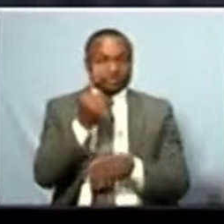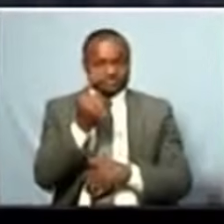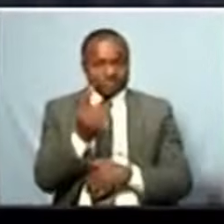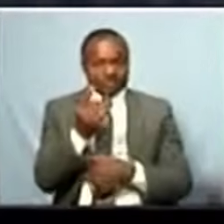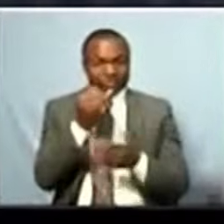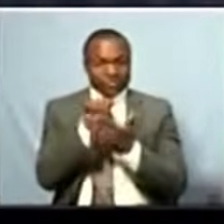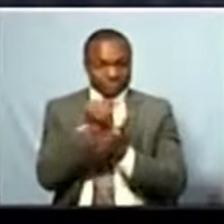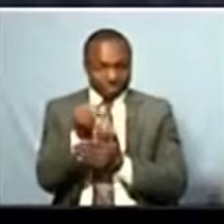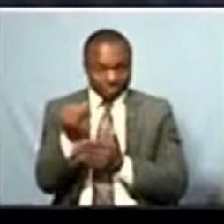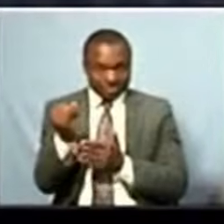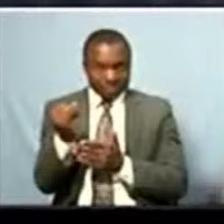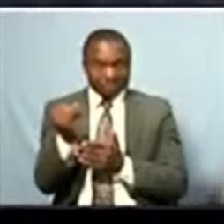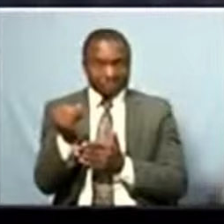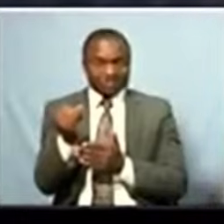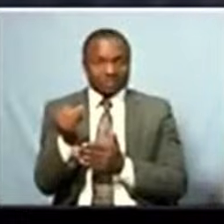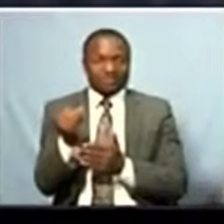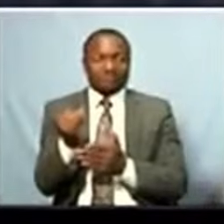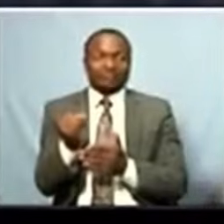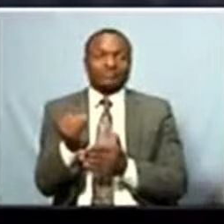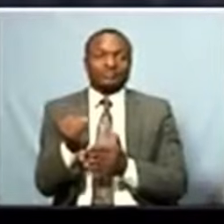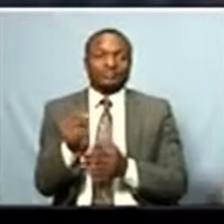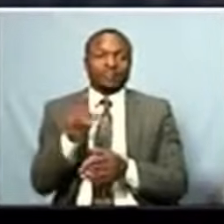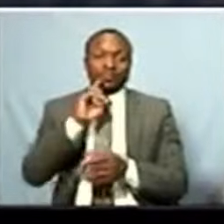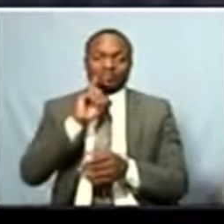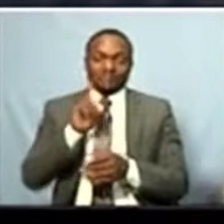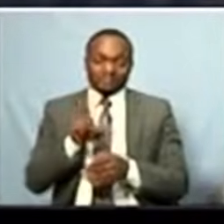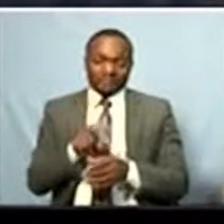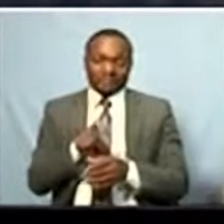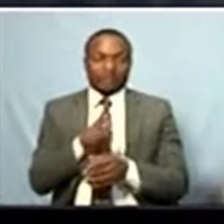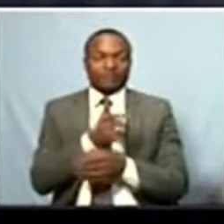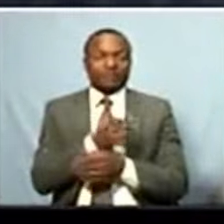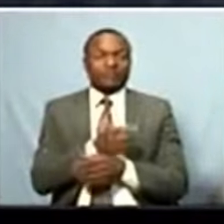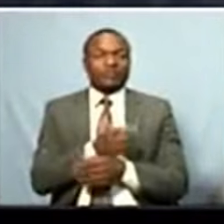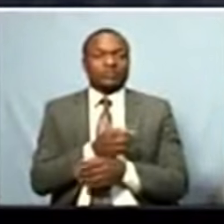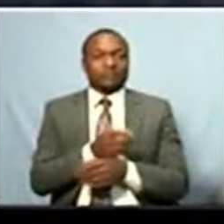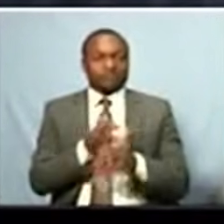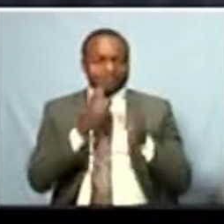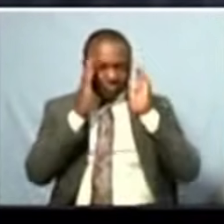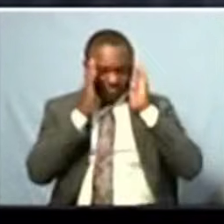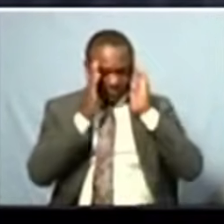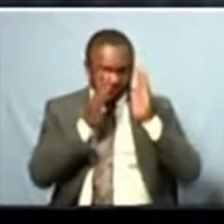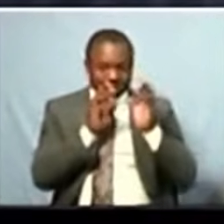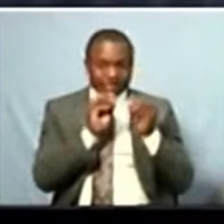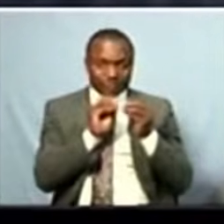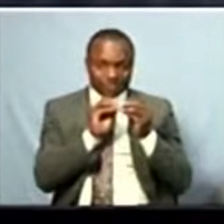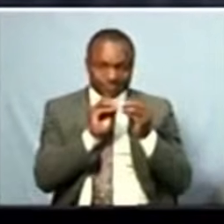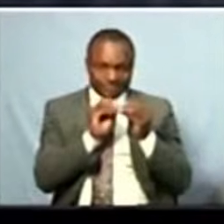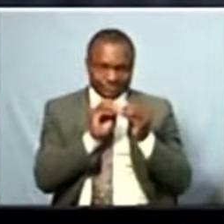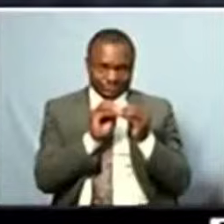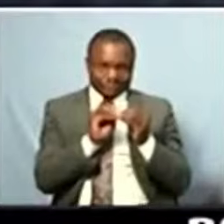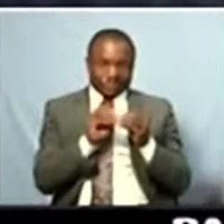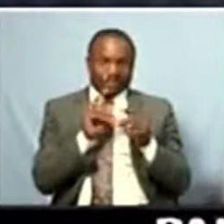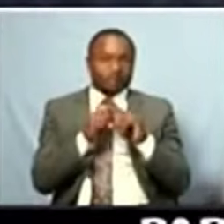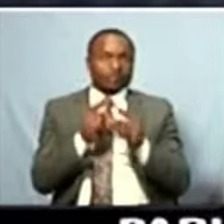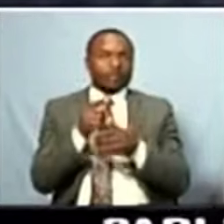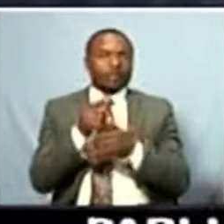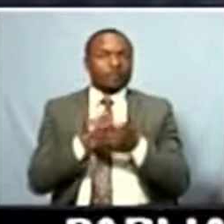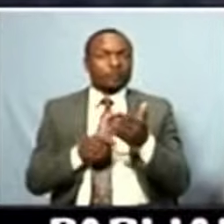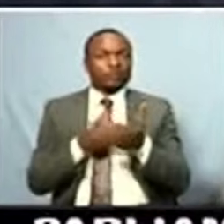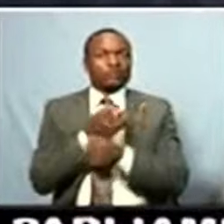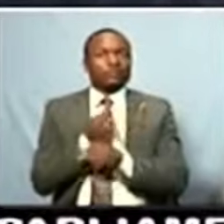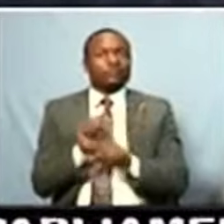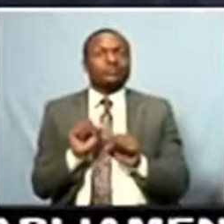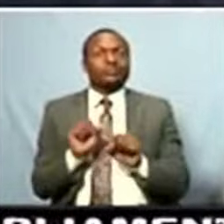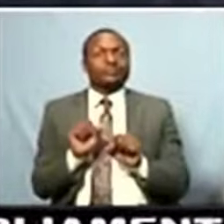the issues that really we need to direct our minds to. But what are we